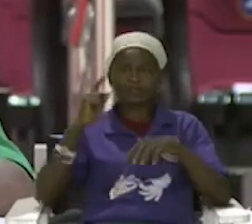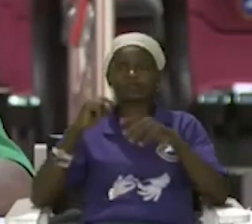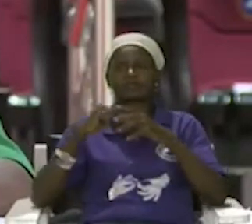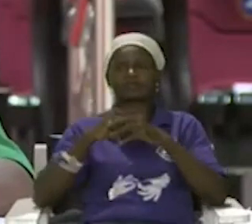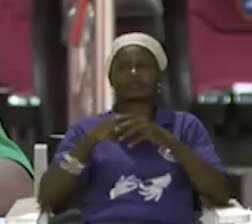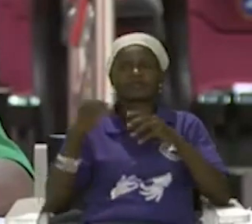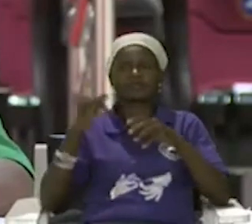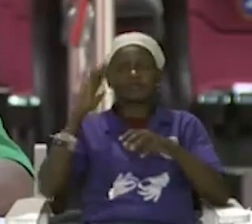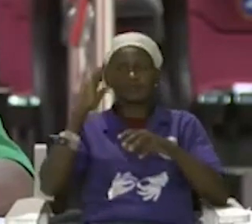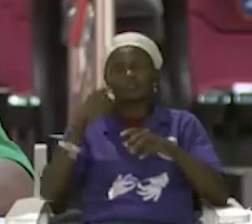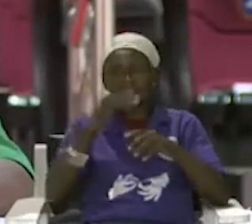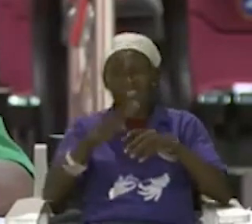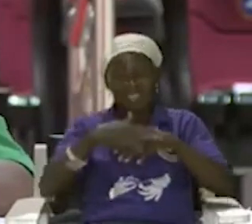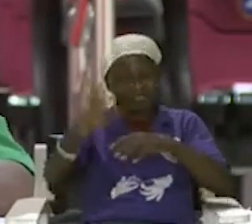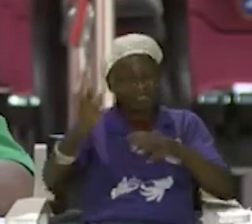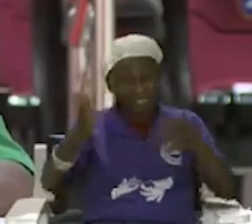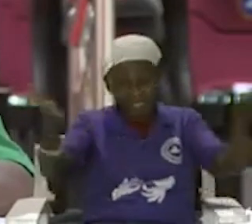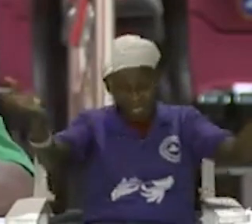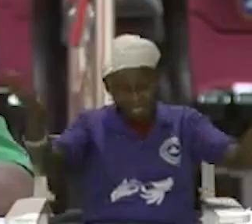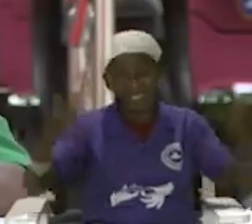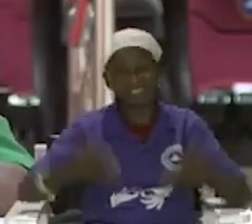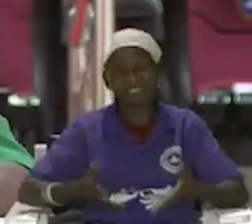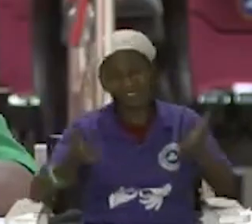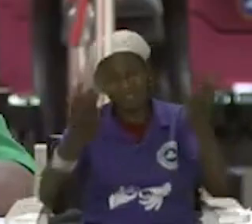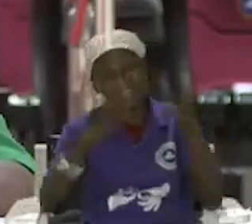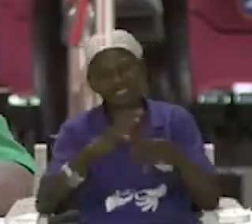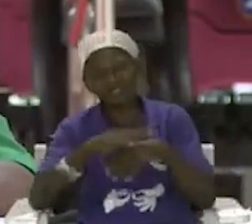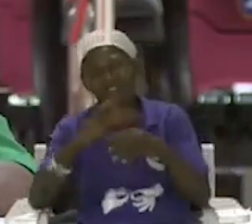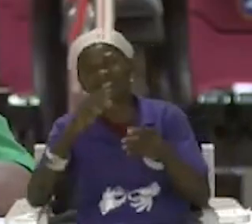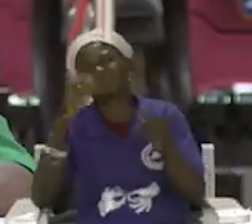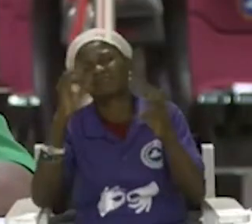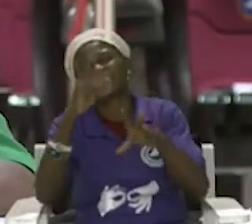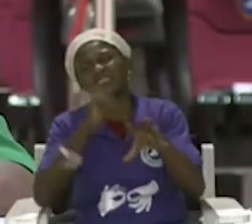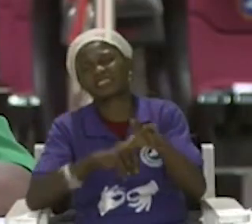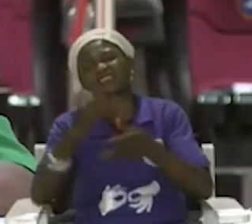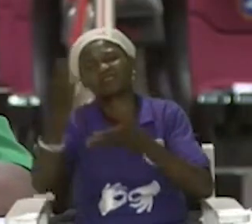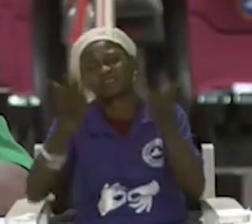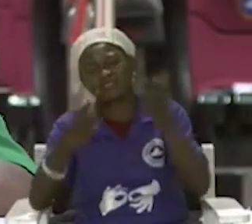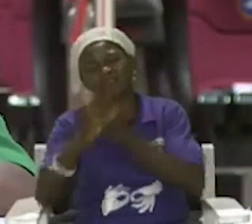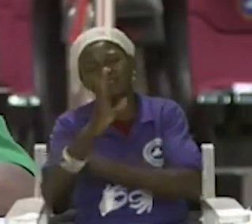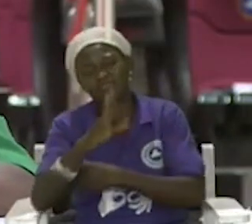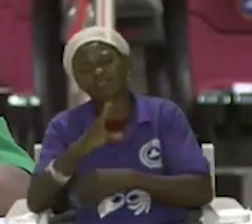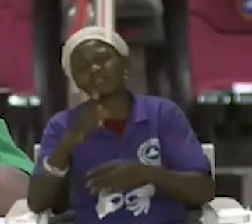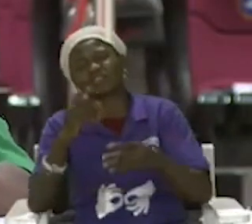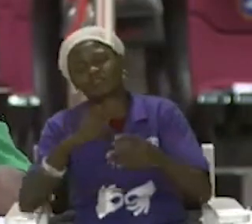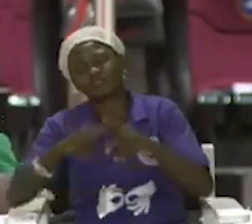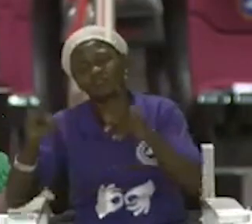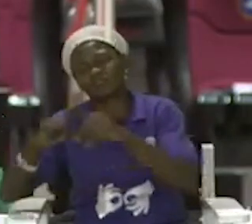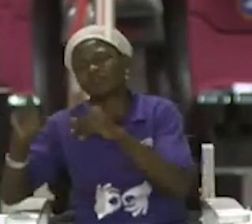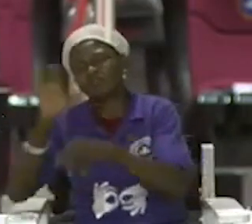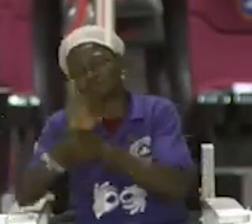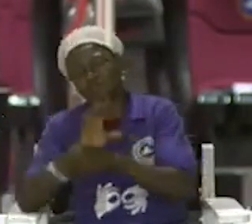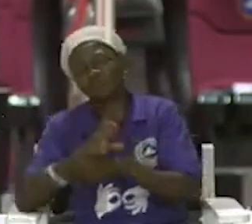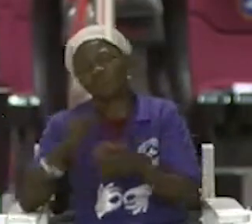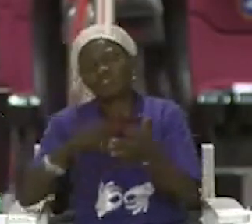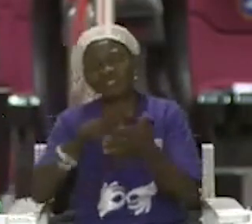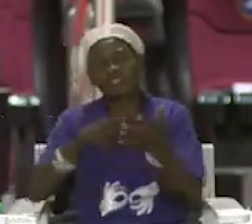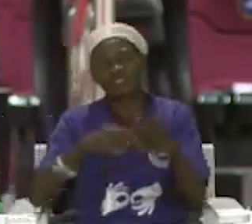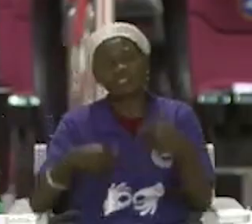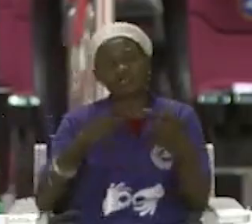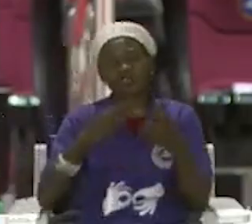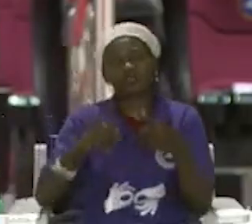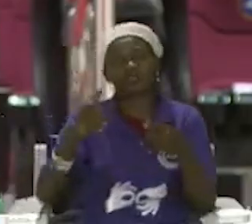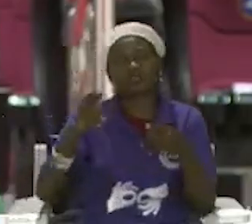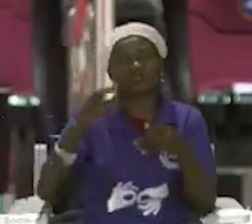They will say, after all these days of you serving God, this is how you earn. If you can't pay your